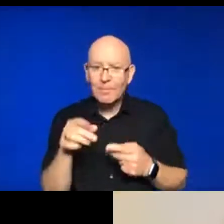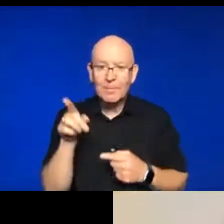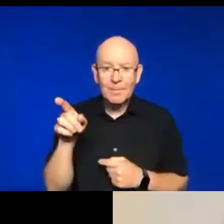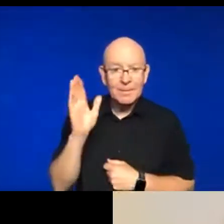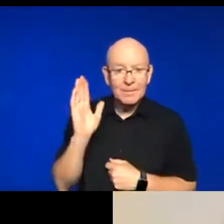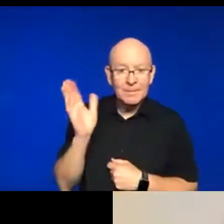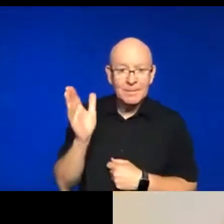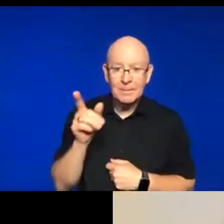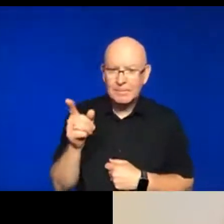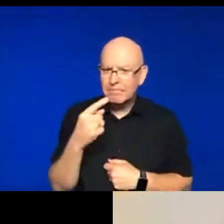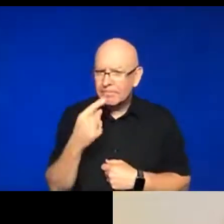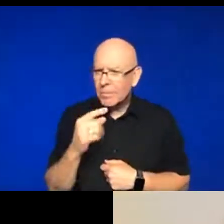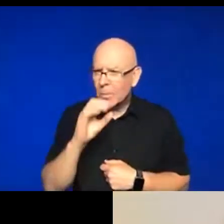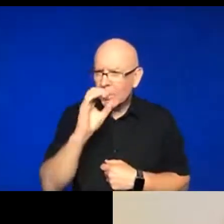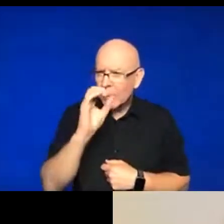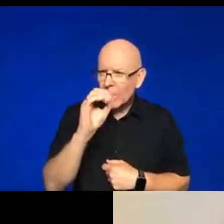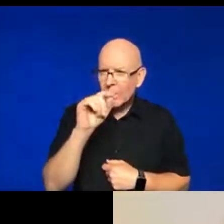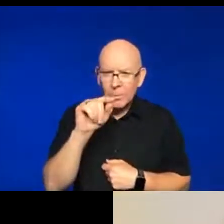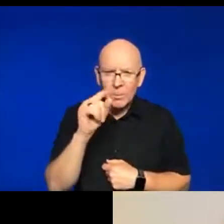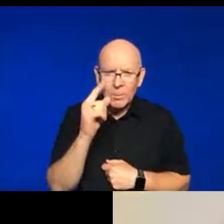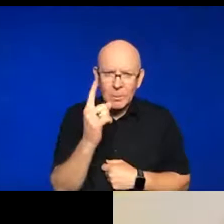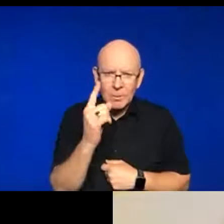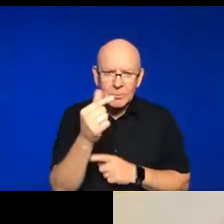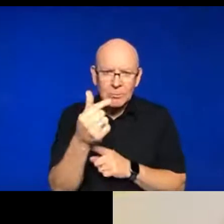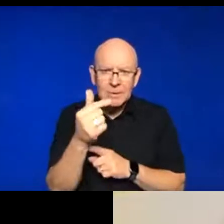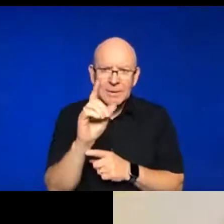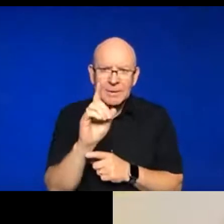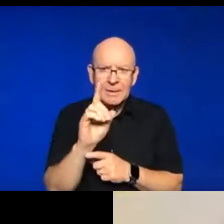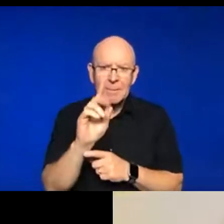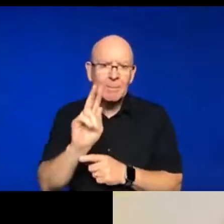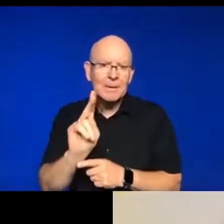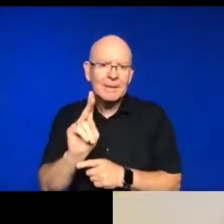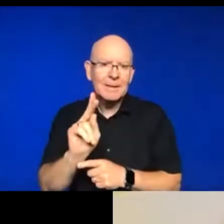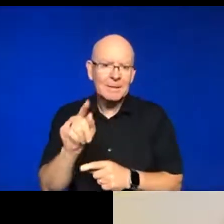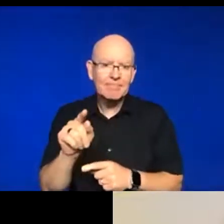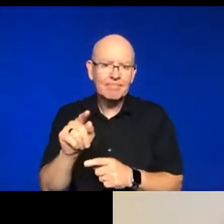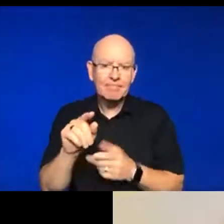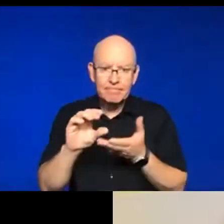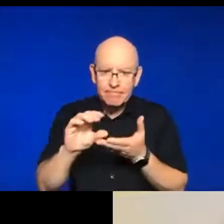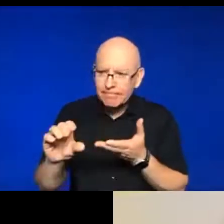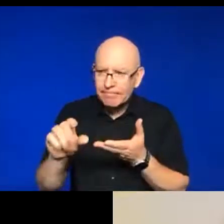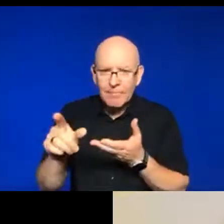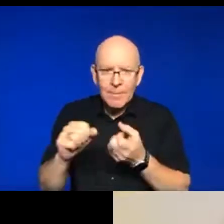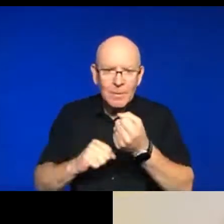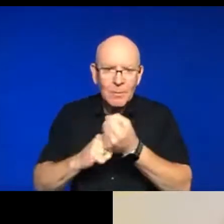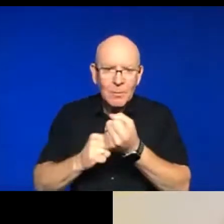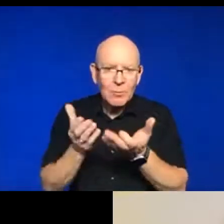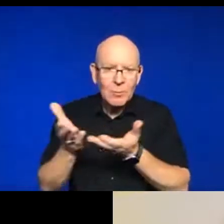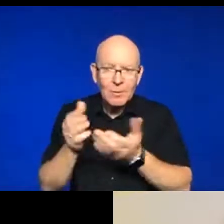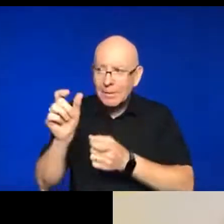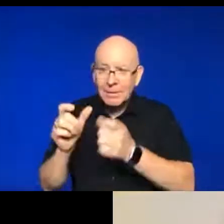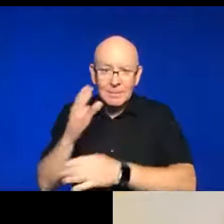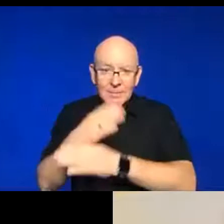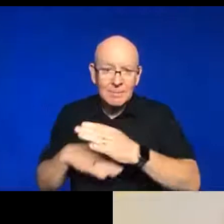need to increase that. But also you mentioned something that is very important, and that is how to make the